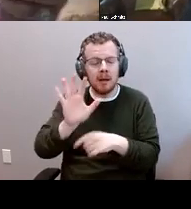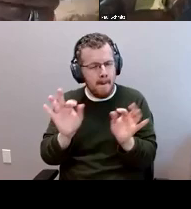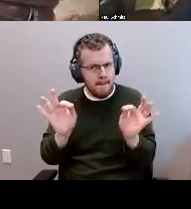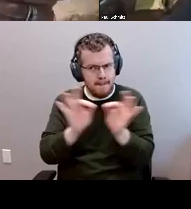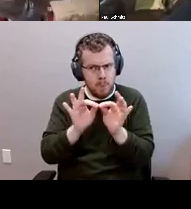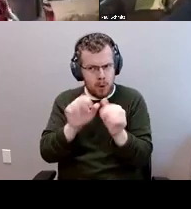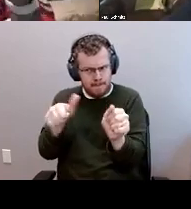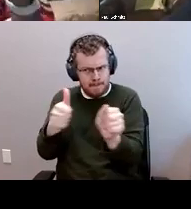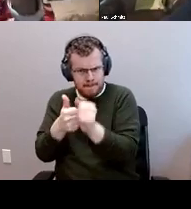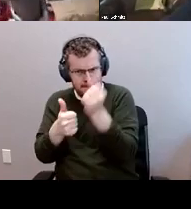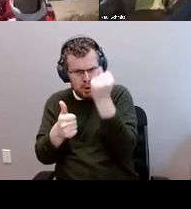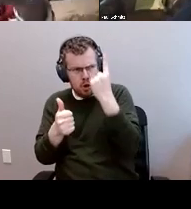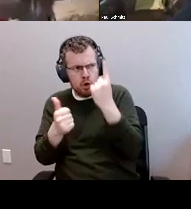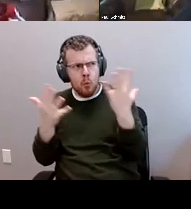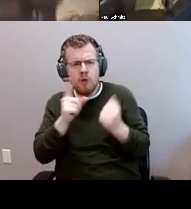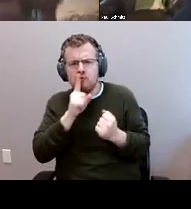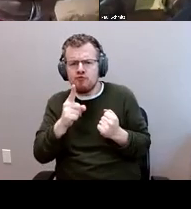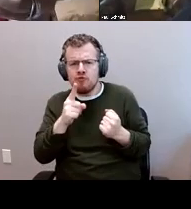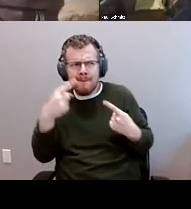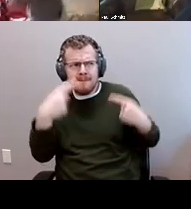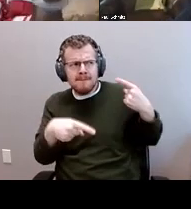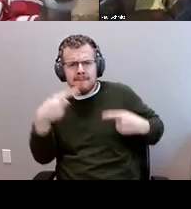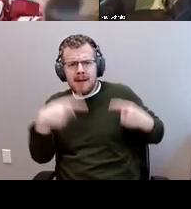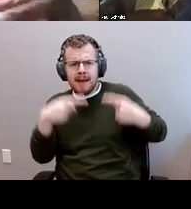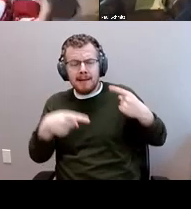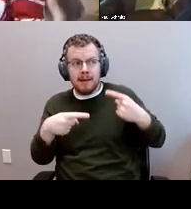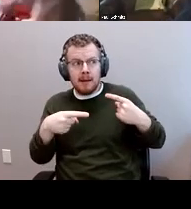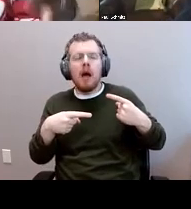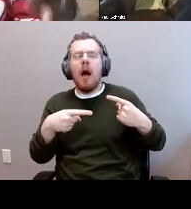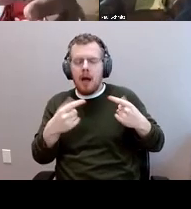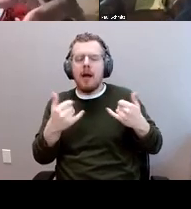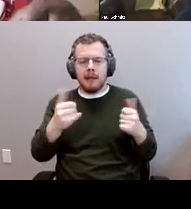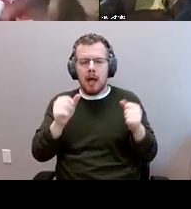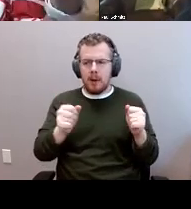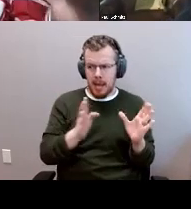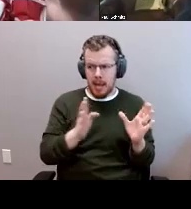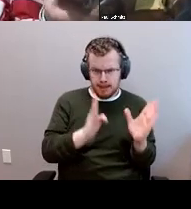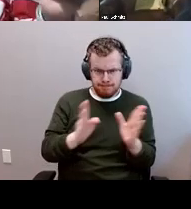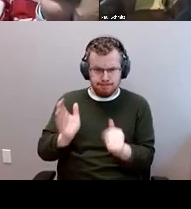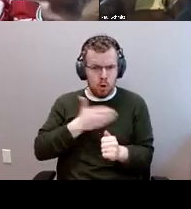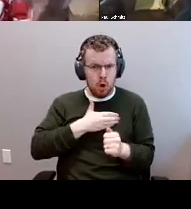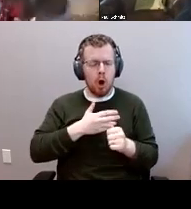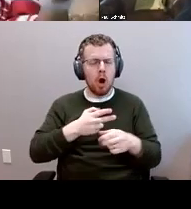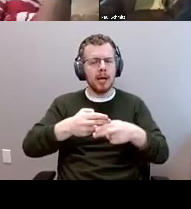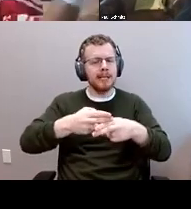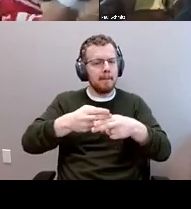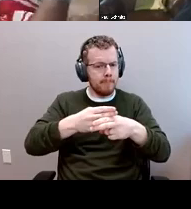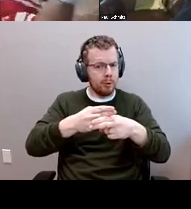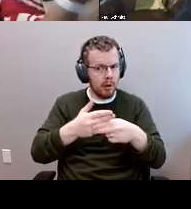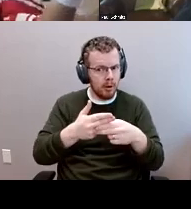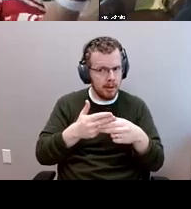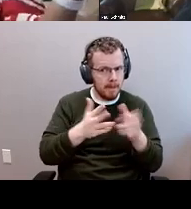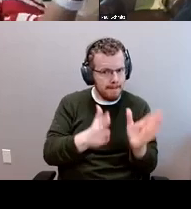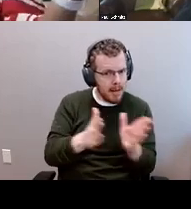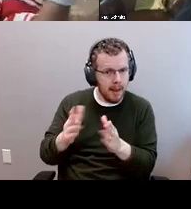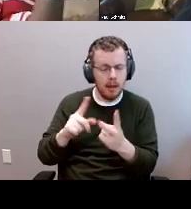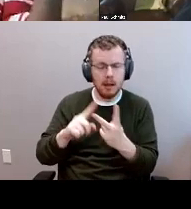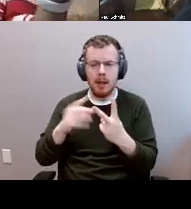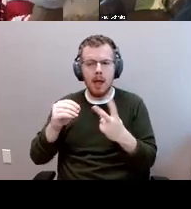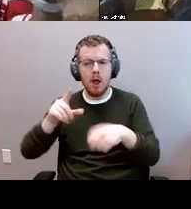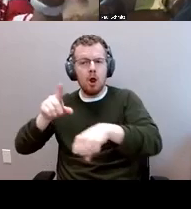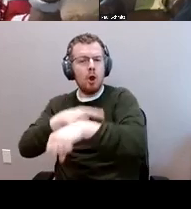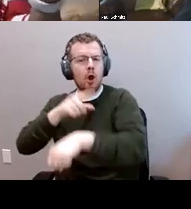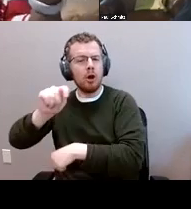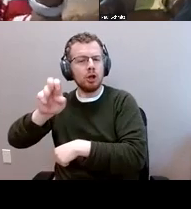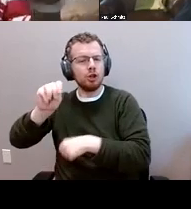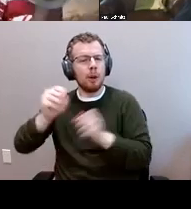what the fight is, that then we start organizing our short-term strategies, our short-term game, and our long-term game. We're